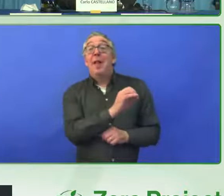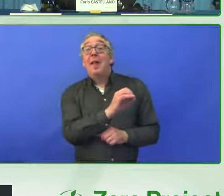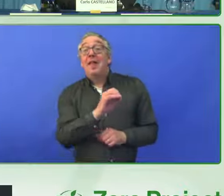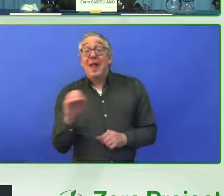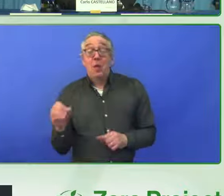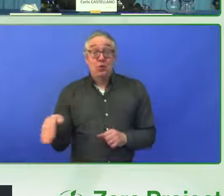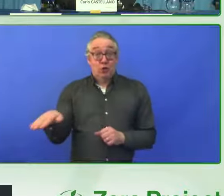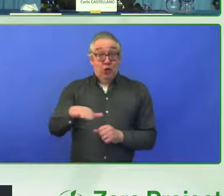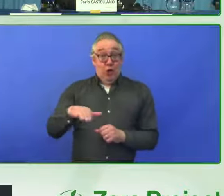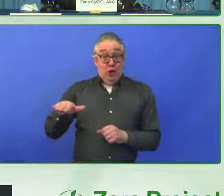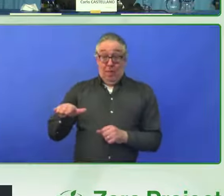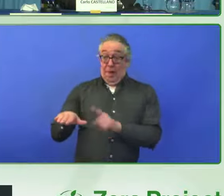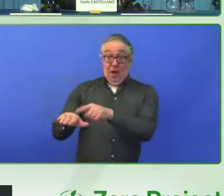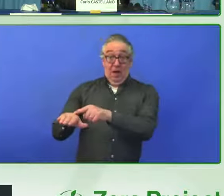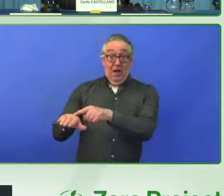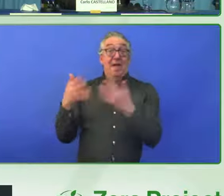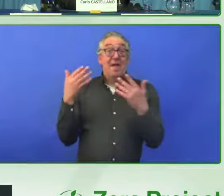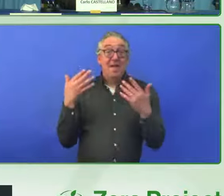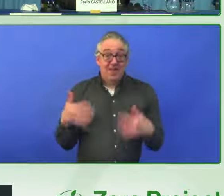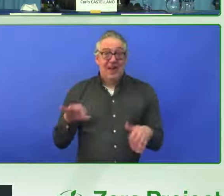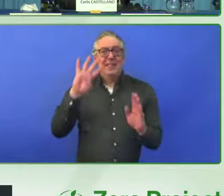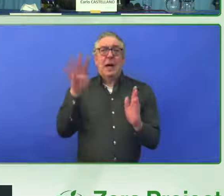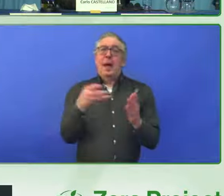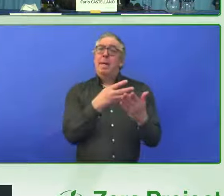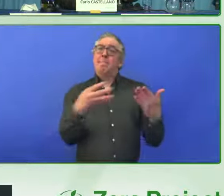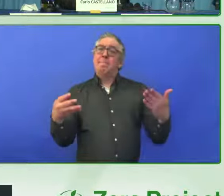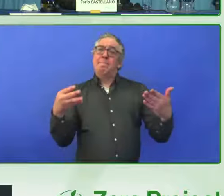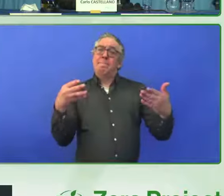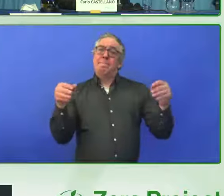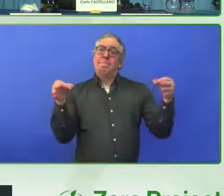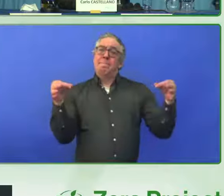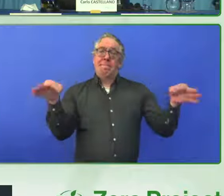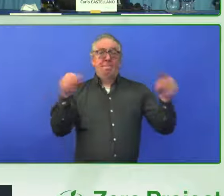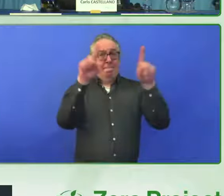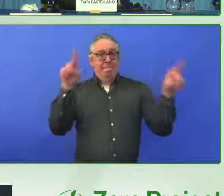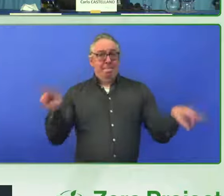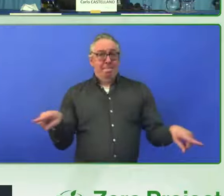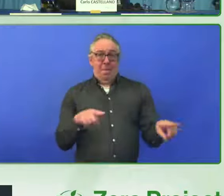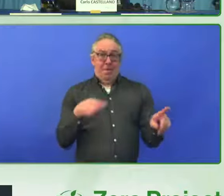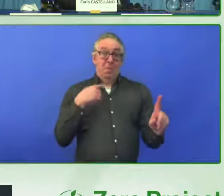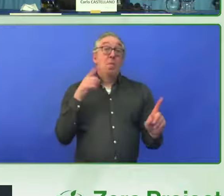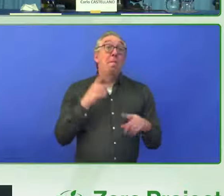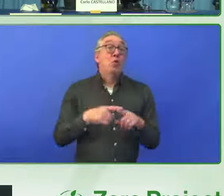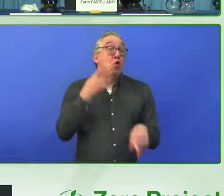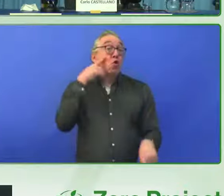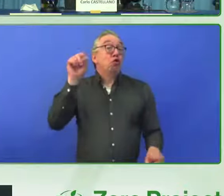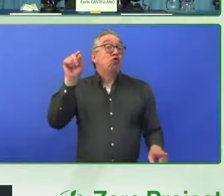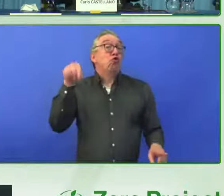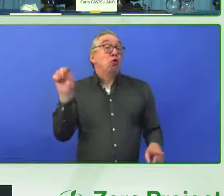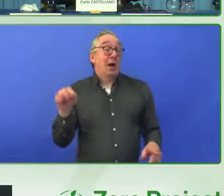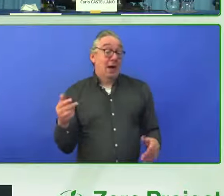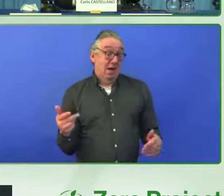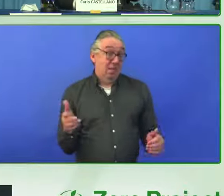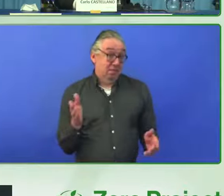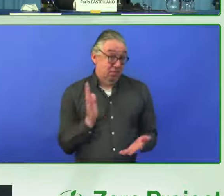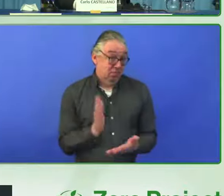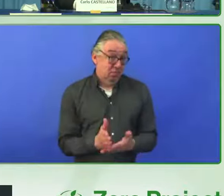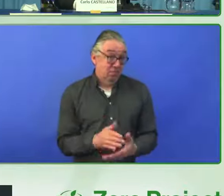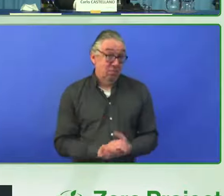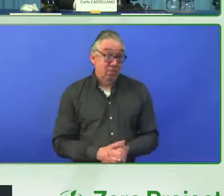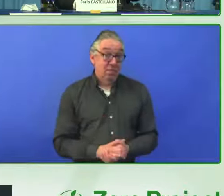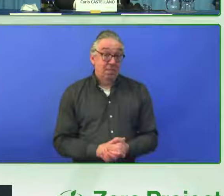mapped and verified, even with collaborative like other maps, but